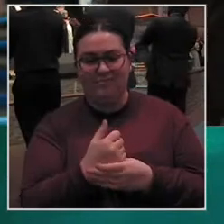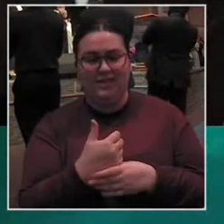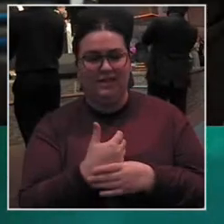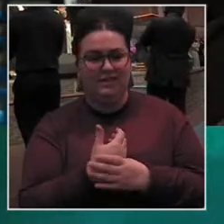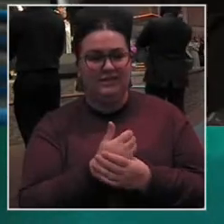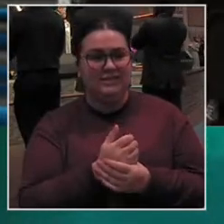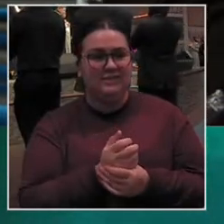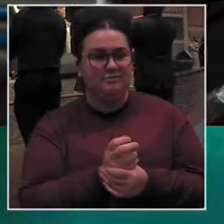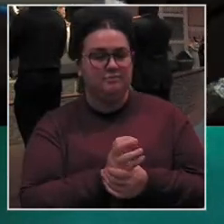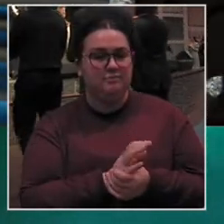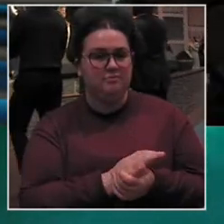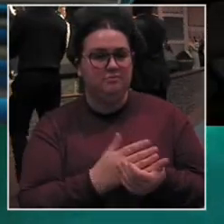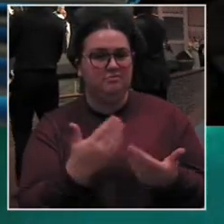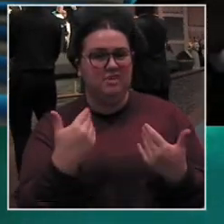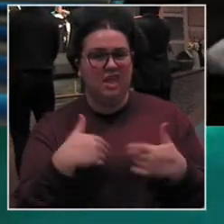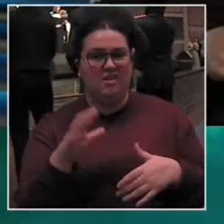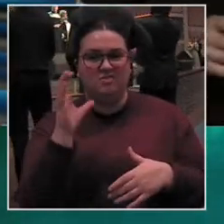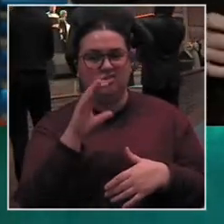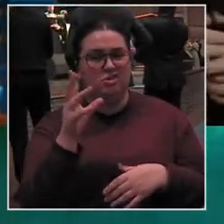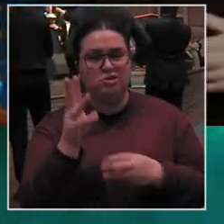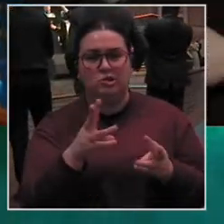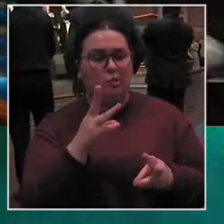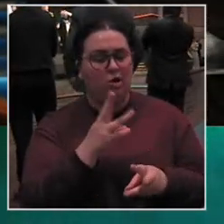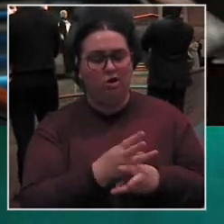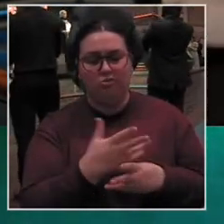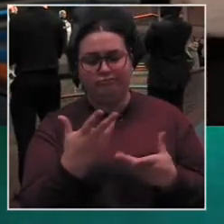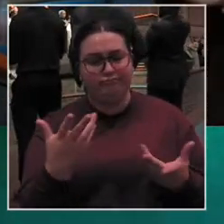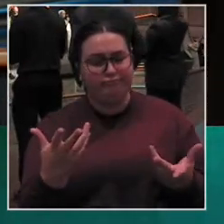God. It couldn't fill me. Sing it with us.